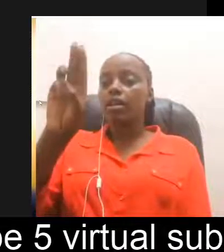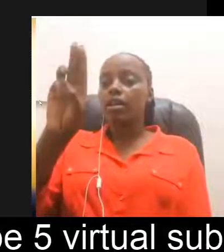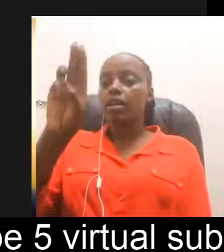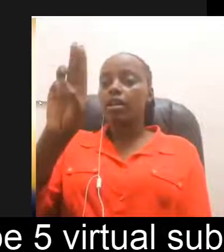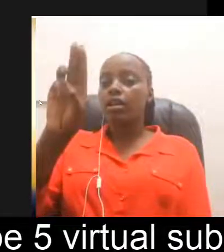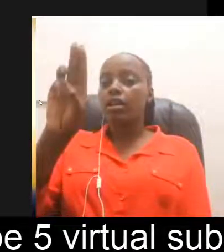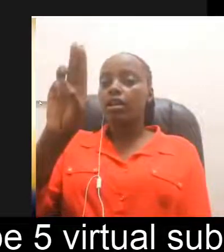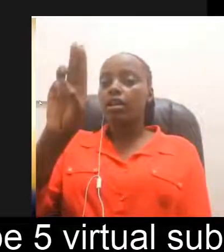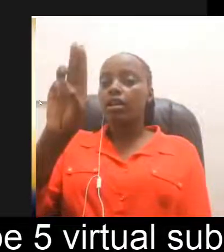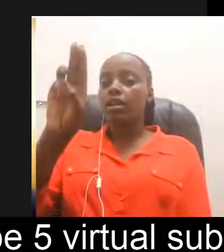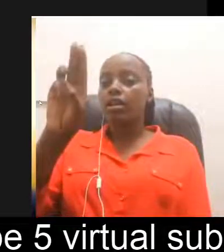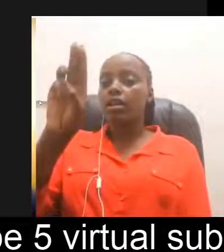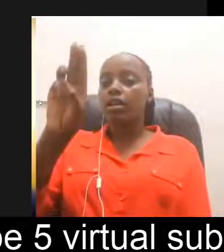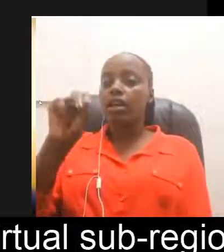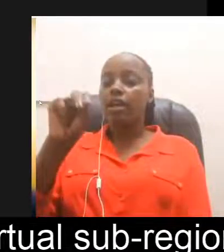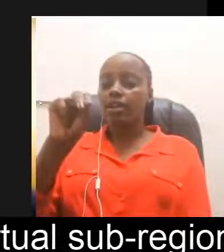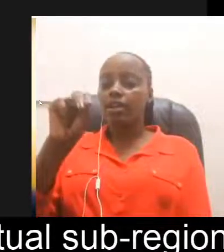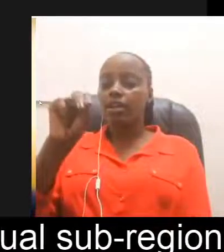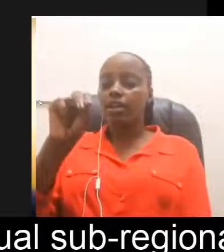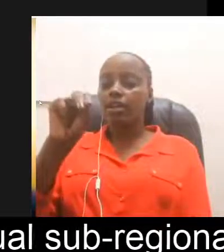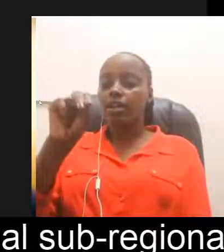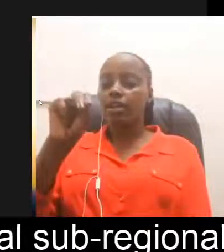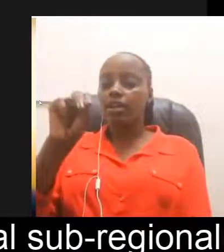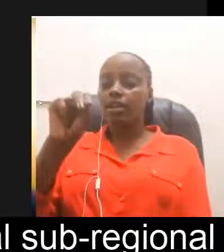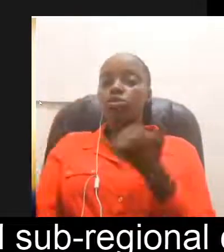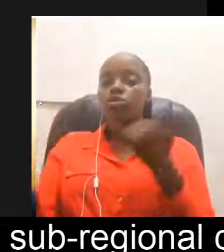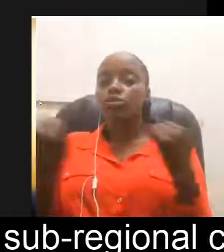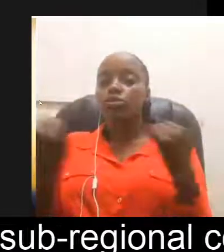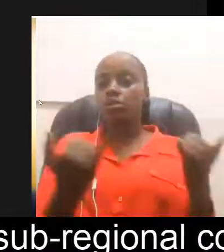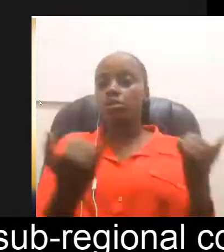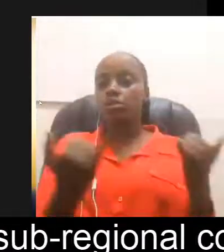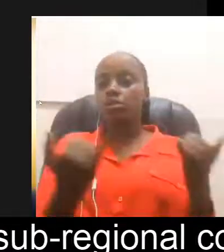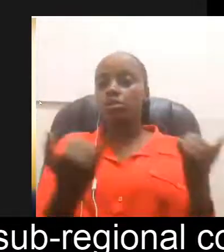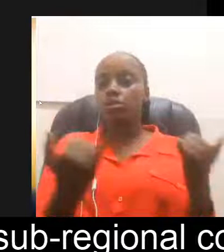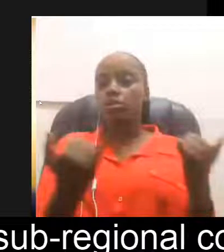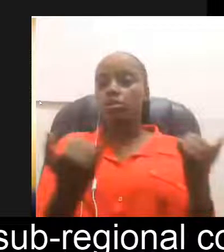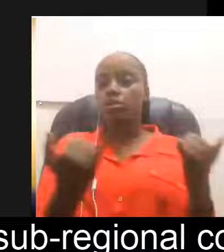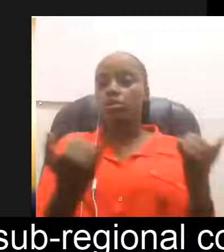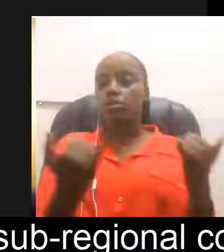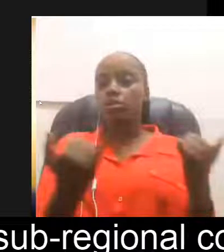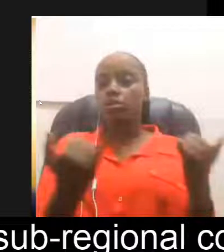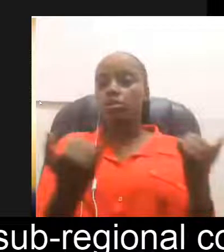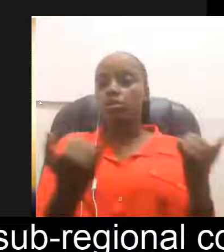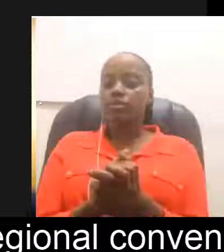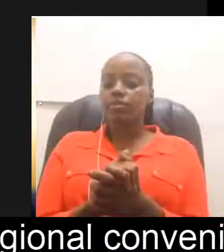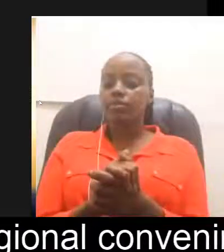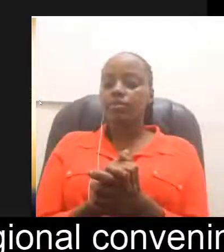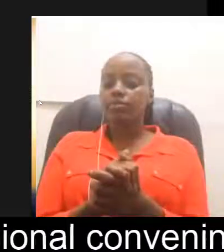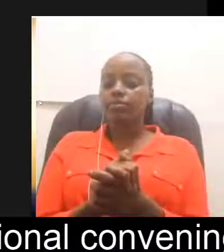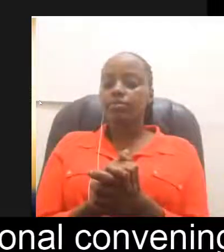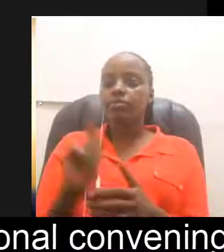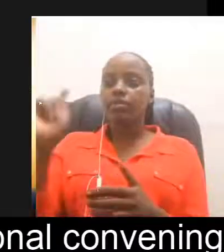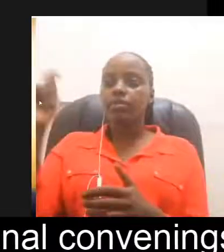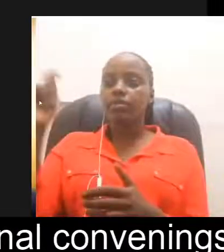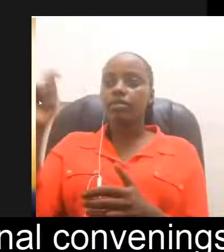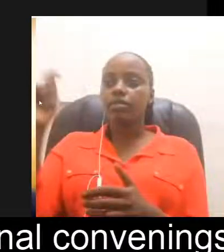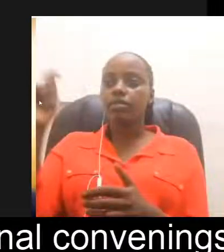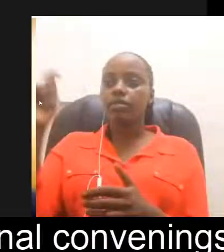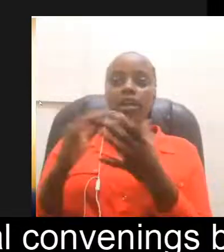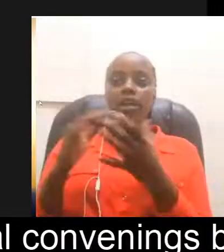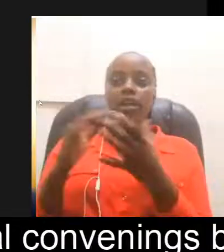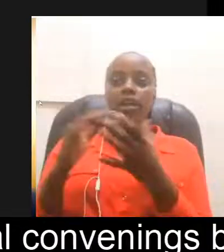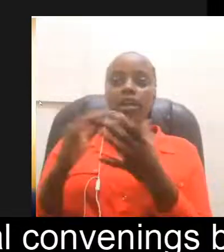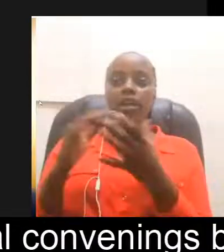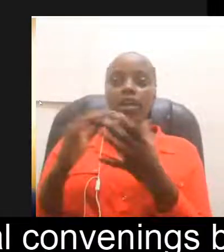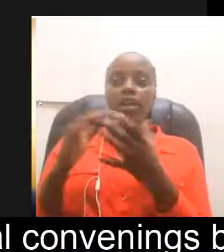microphones, I think I want to now invite the Kenyan Coalition. Please, Team Ekesa, if